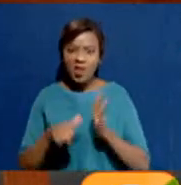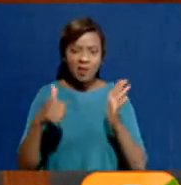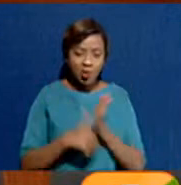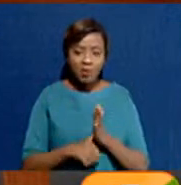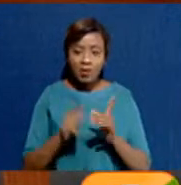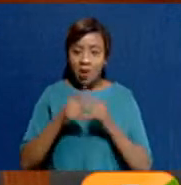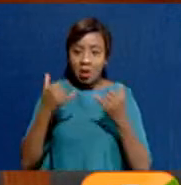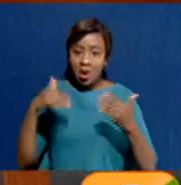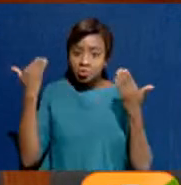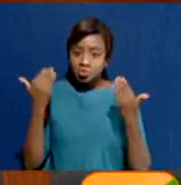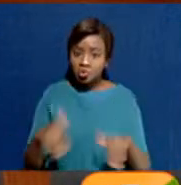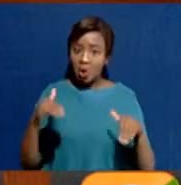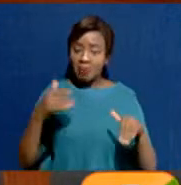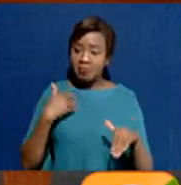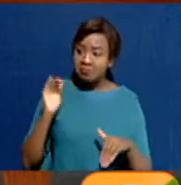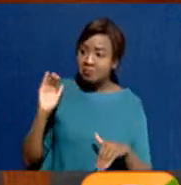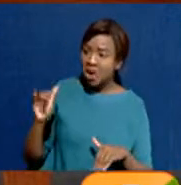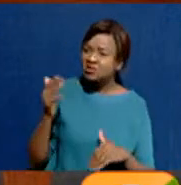She said,